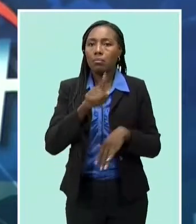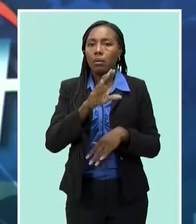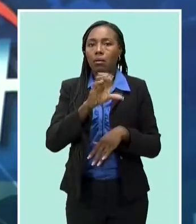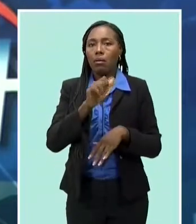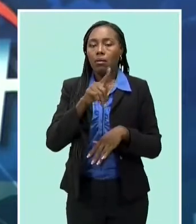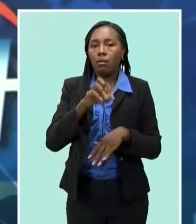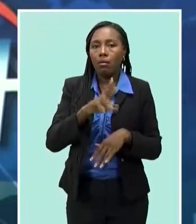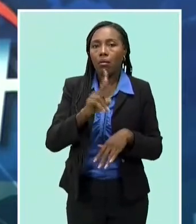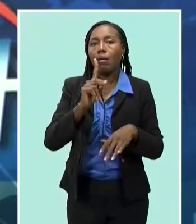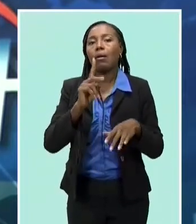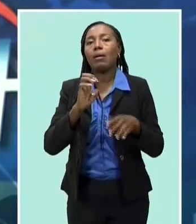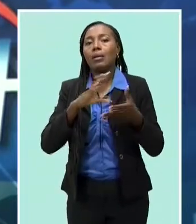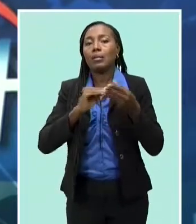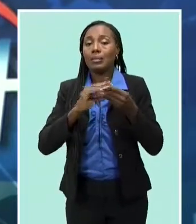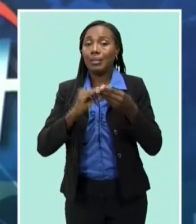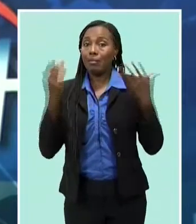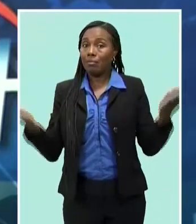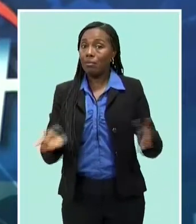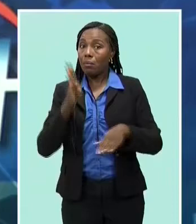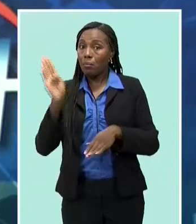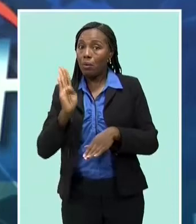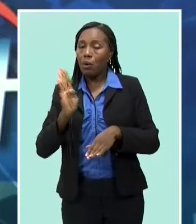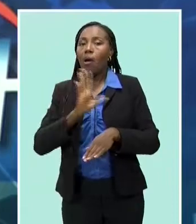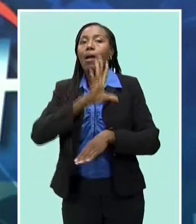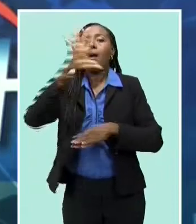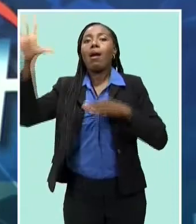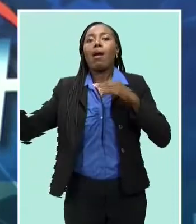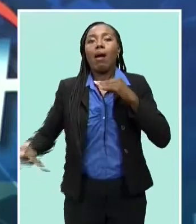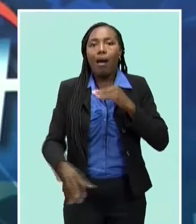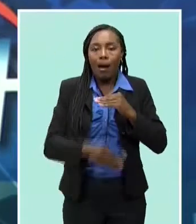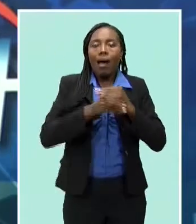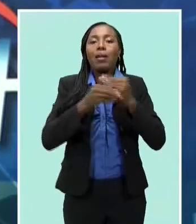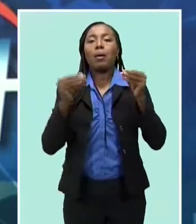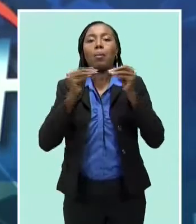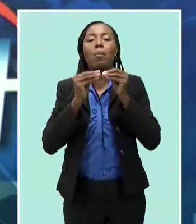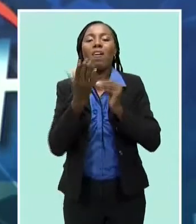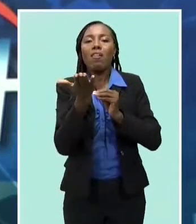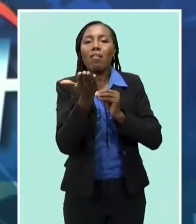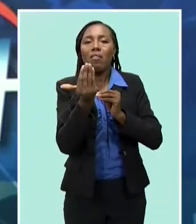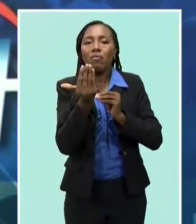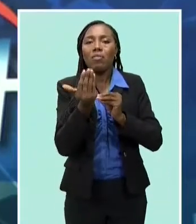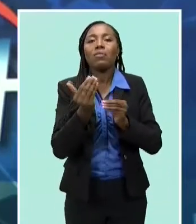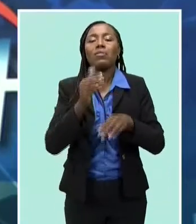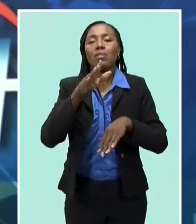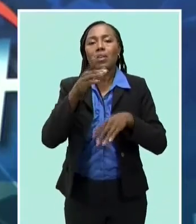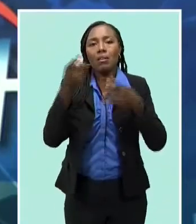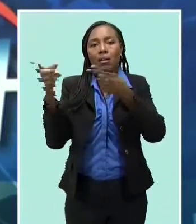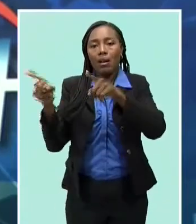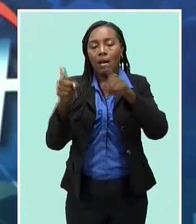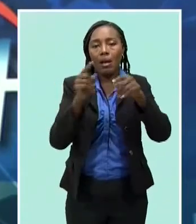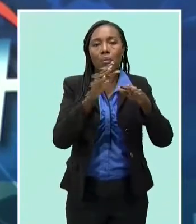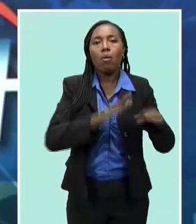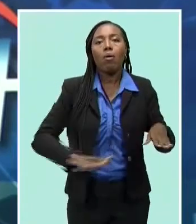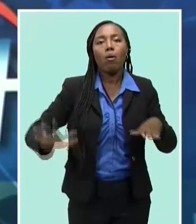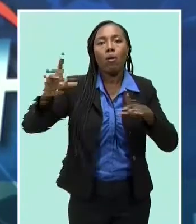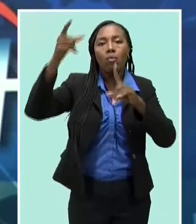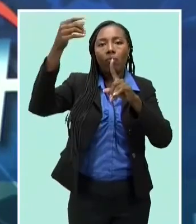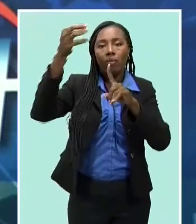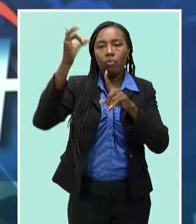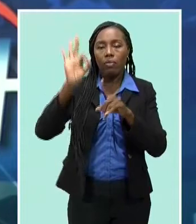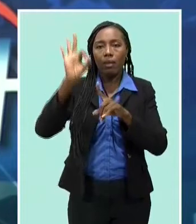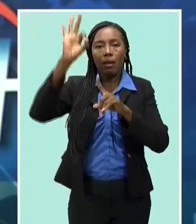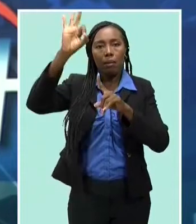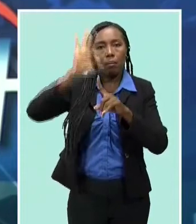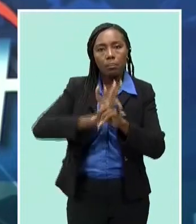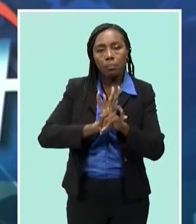the Bajan version will have some added elements. He says there will be 15 events spread across 9 months, showcasing a variety